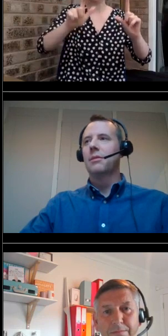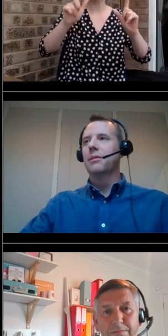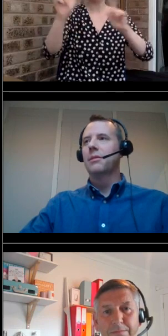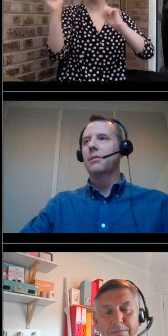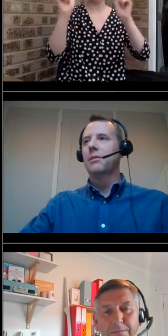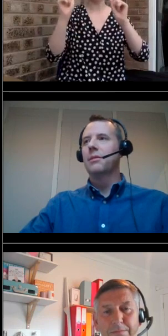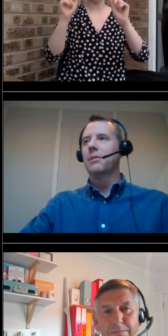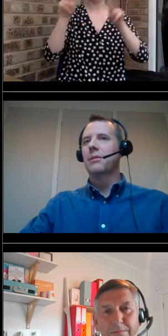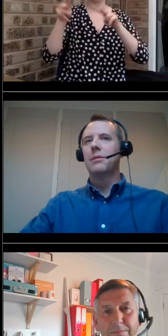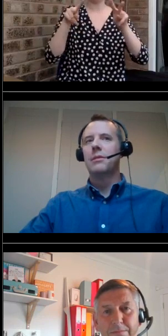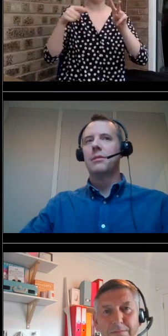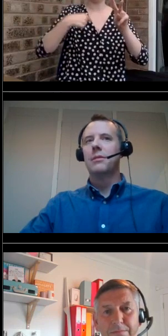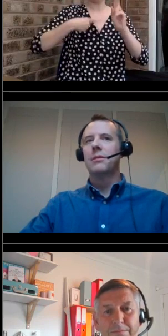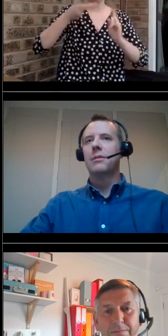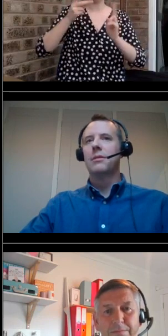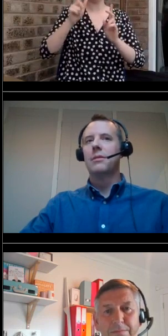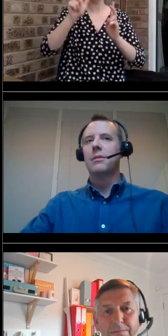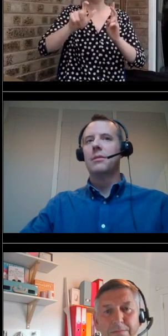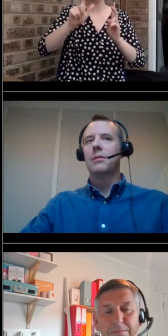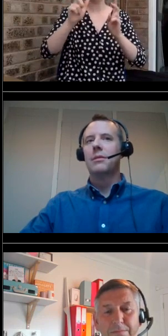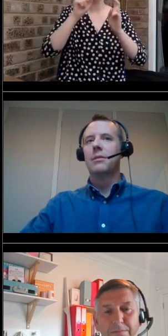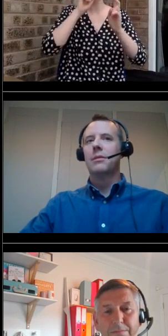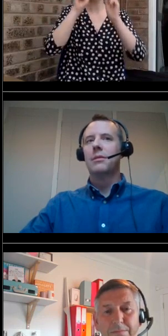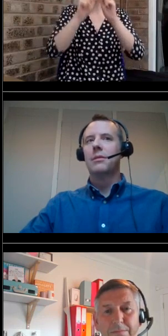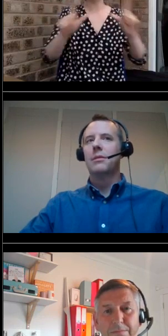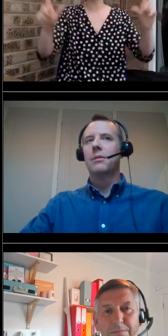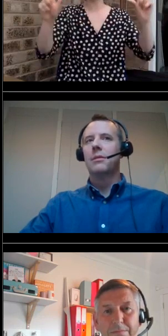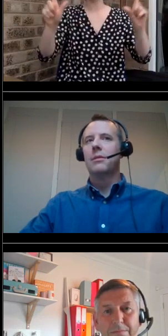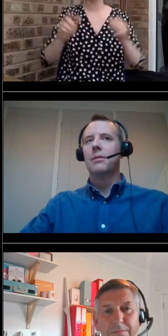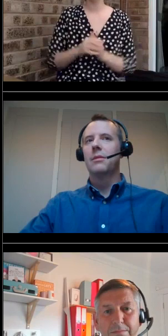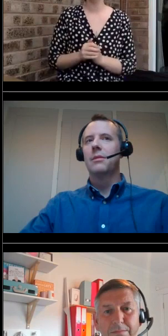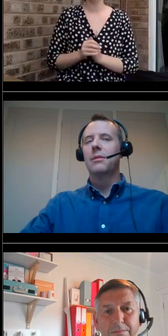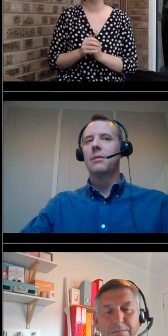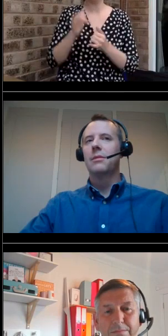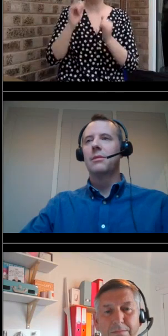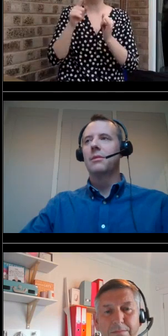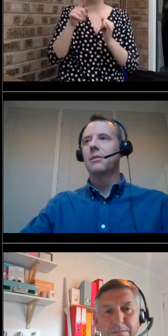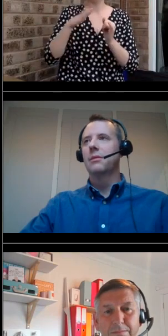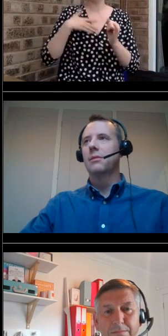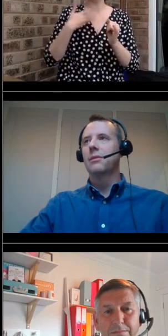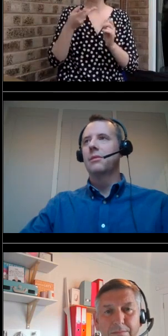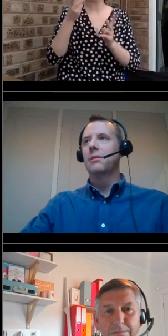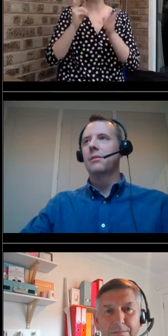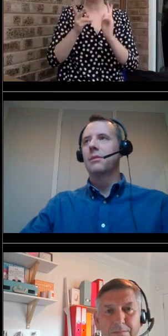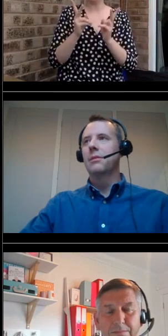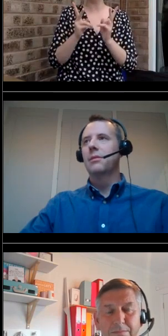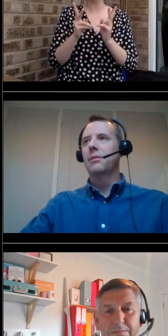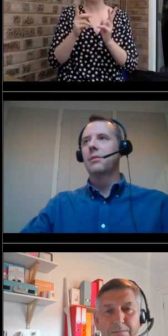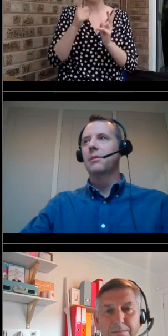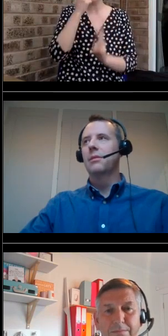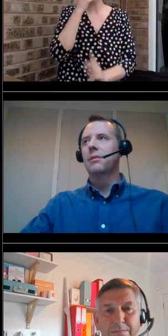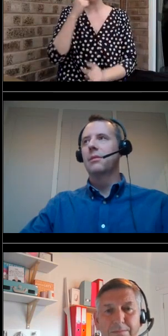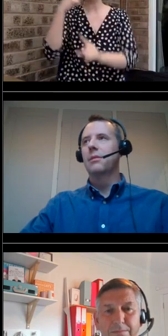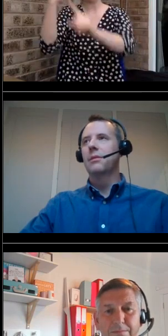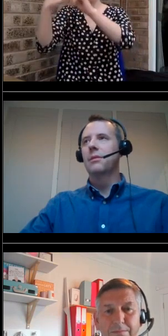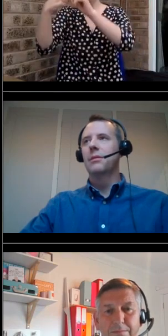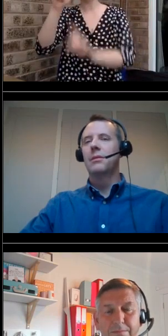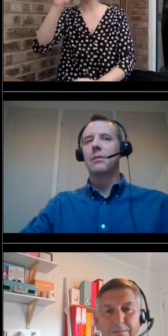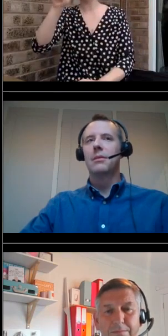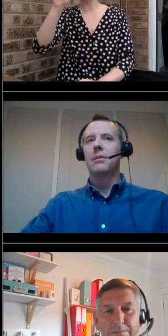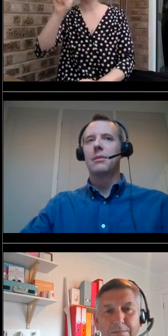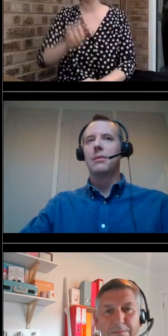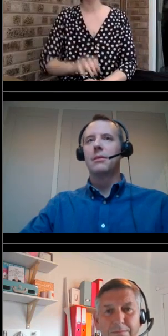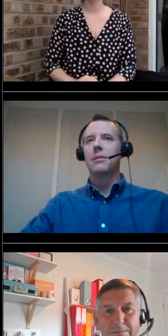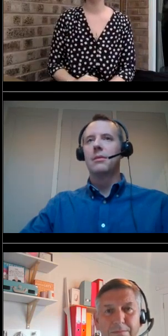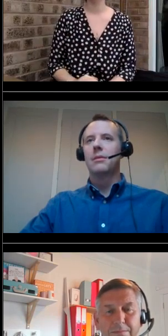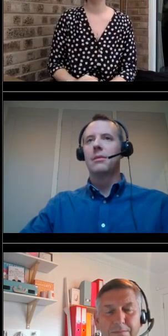camera and click the button to expand. Similarly, should you wish to turn off the BSL interpreter video, then just hover your mouse over